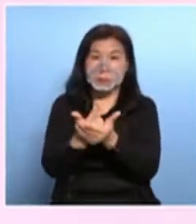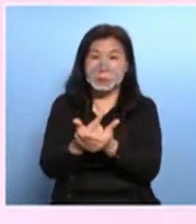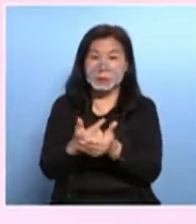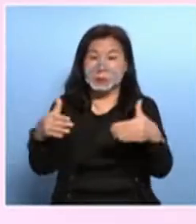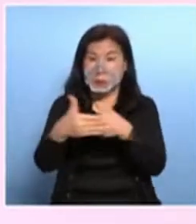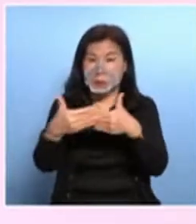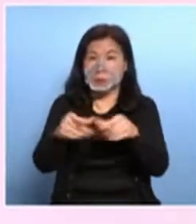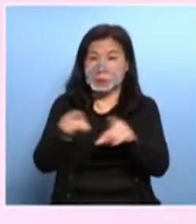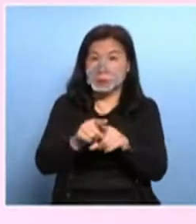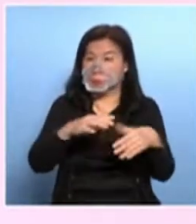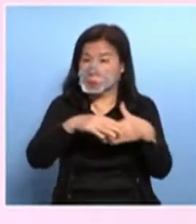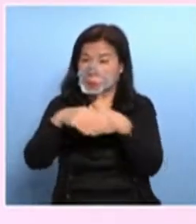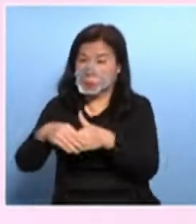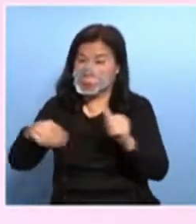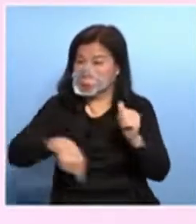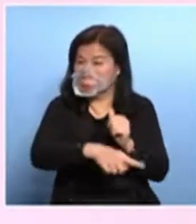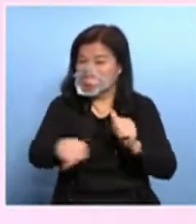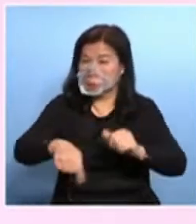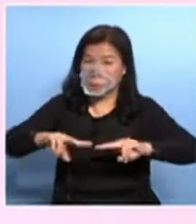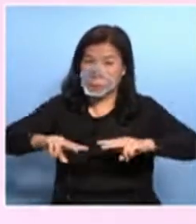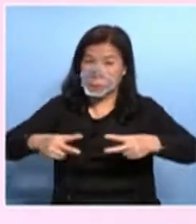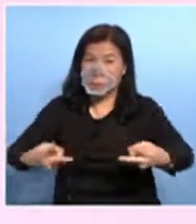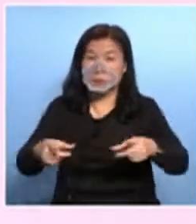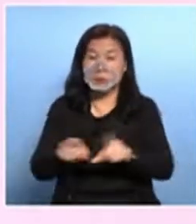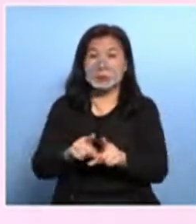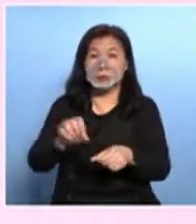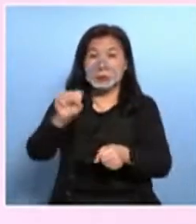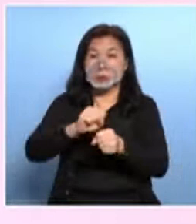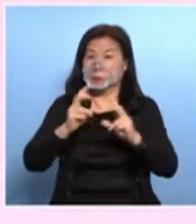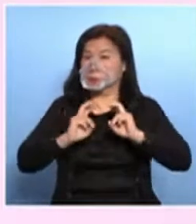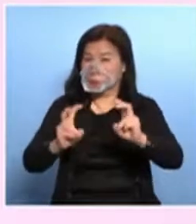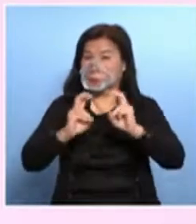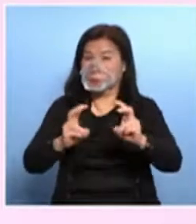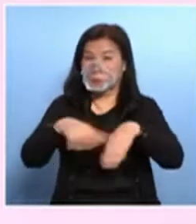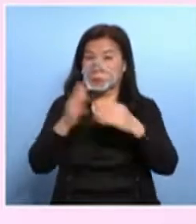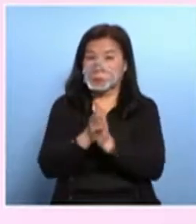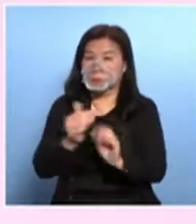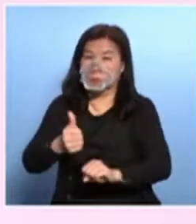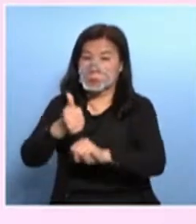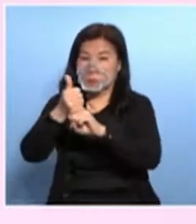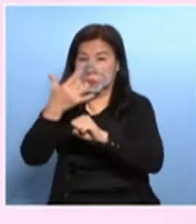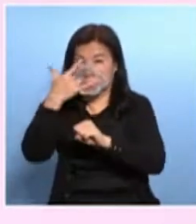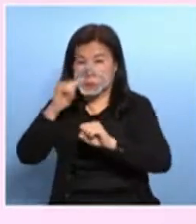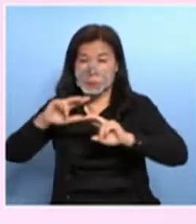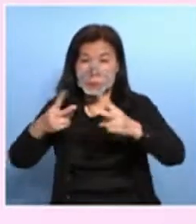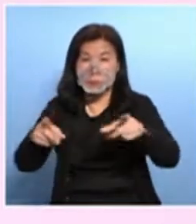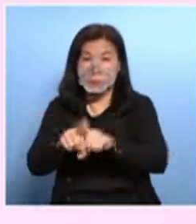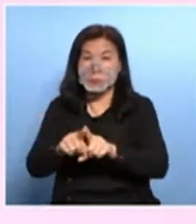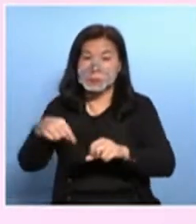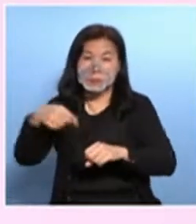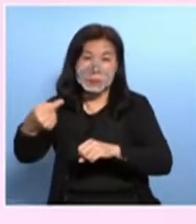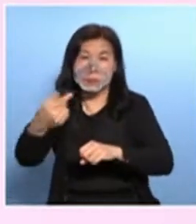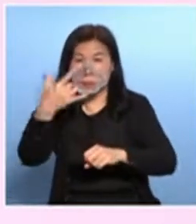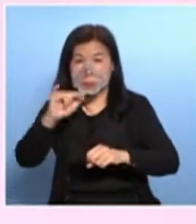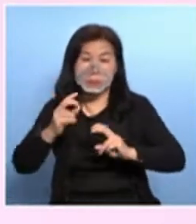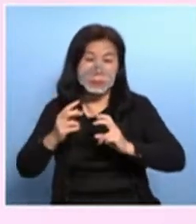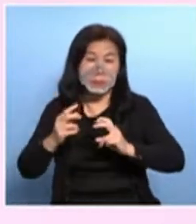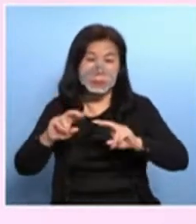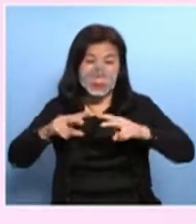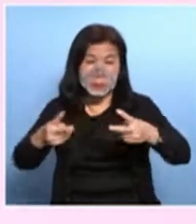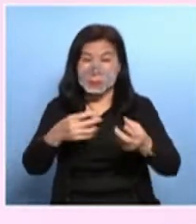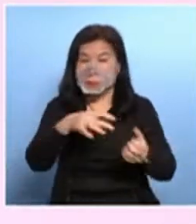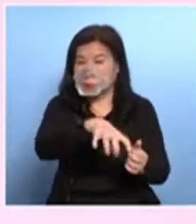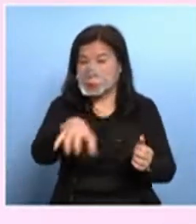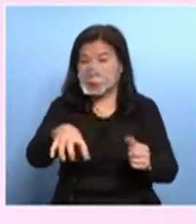development projects mentioned above. Infrastructure-led and capacity-building planning approach means that transport infrastructure will be used to